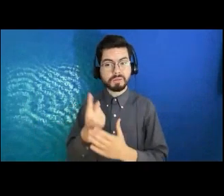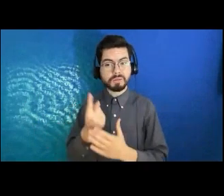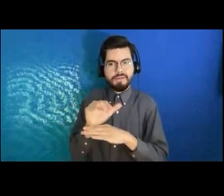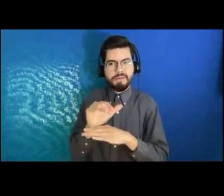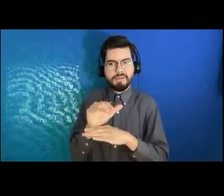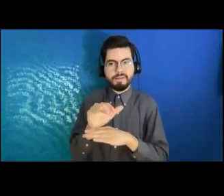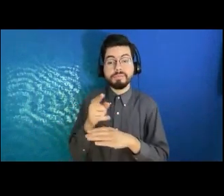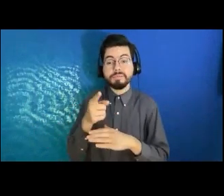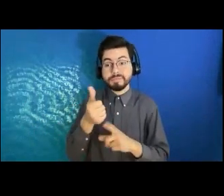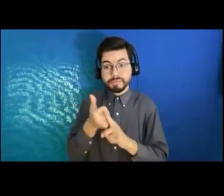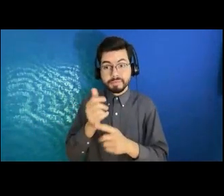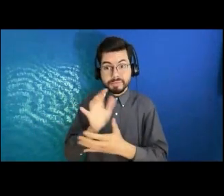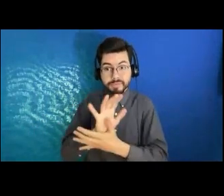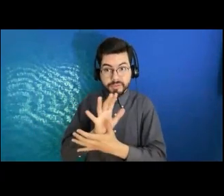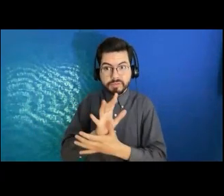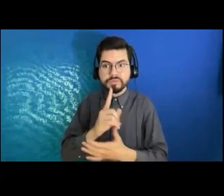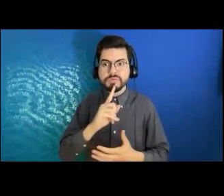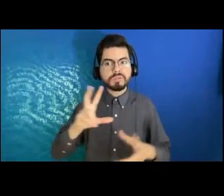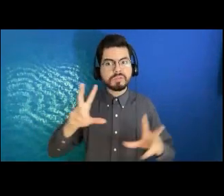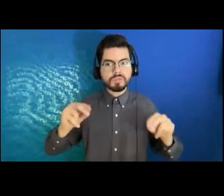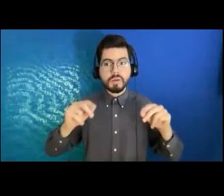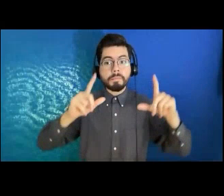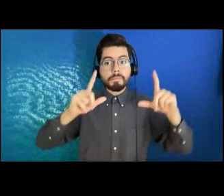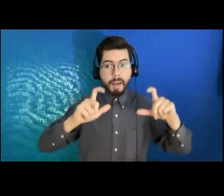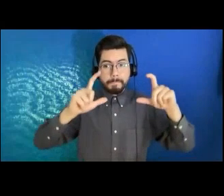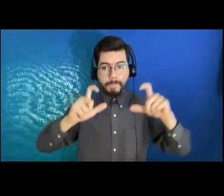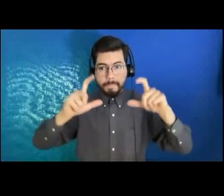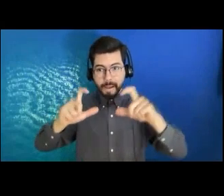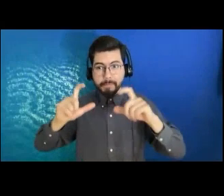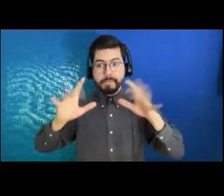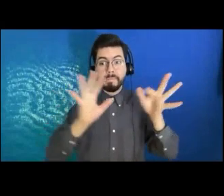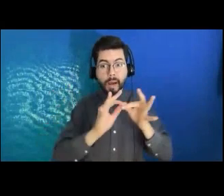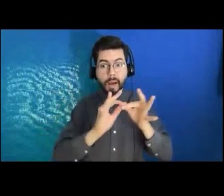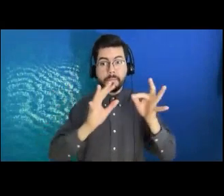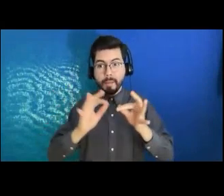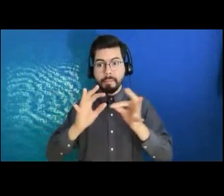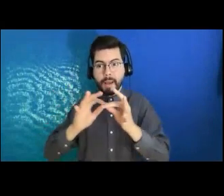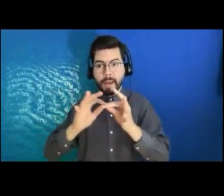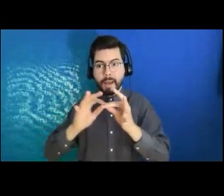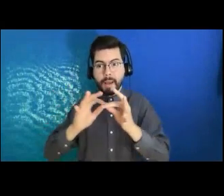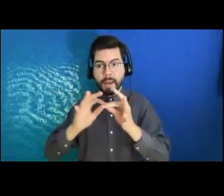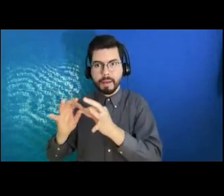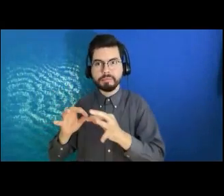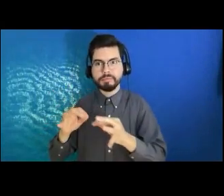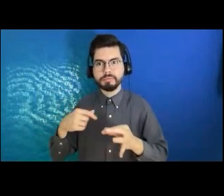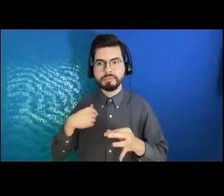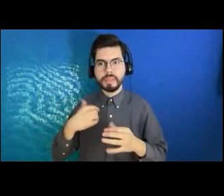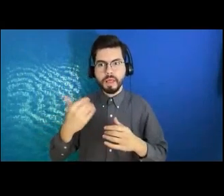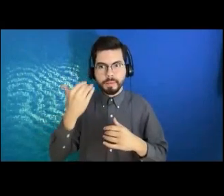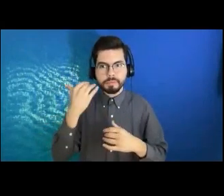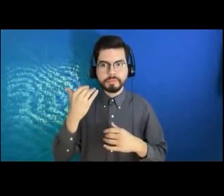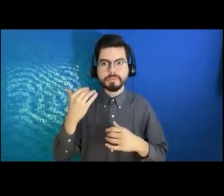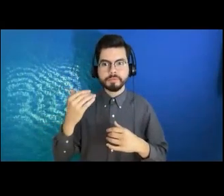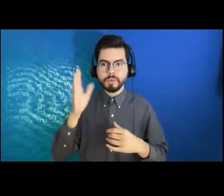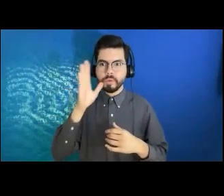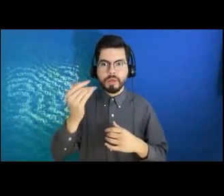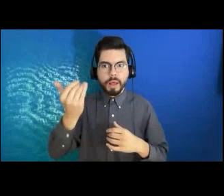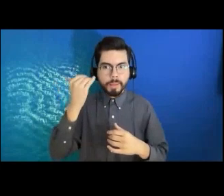video, it's actually all still shots, just all linked together, because I'd use up my 30 minutes if we looked at every still.